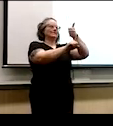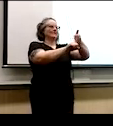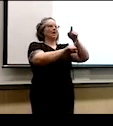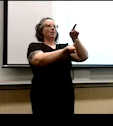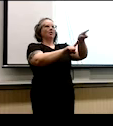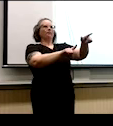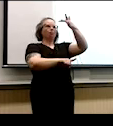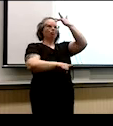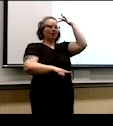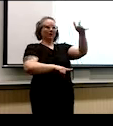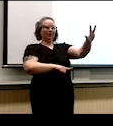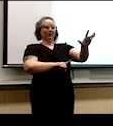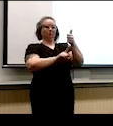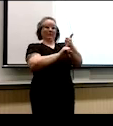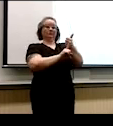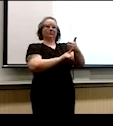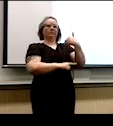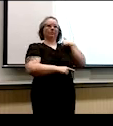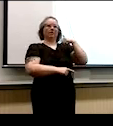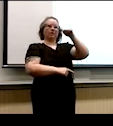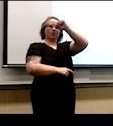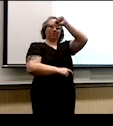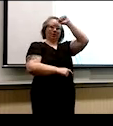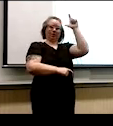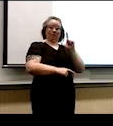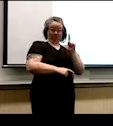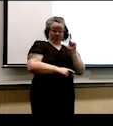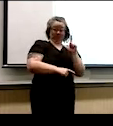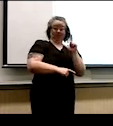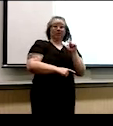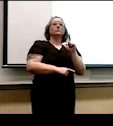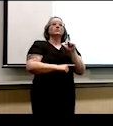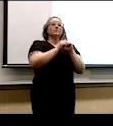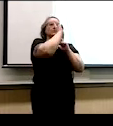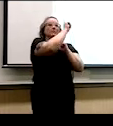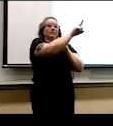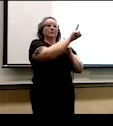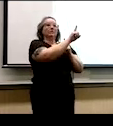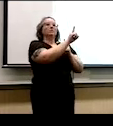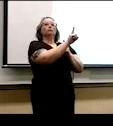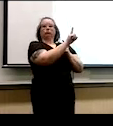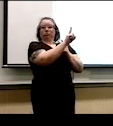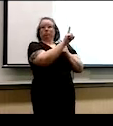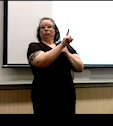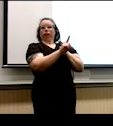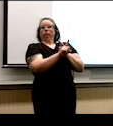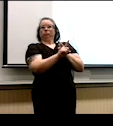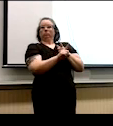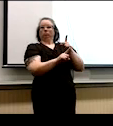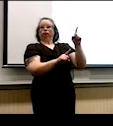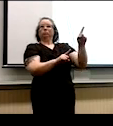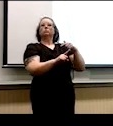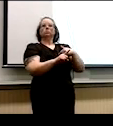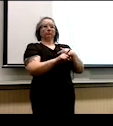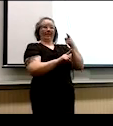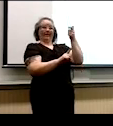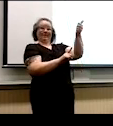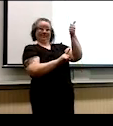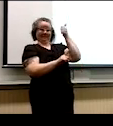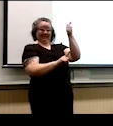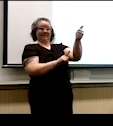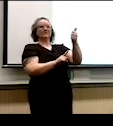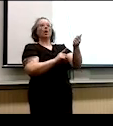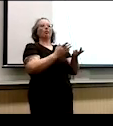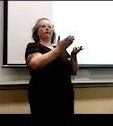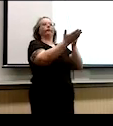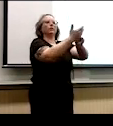and dying. And he has an advanced directive Yes. there. And he's disappointed, for example,